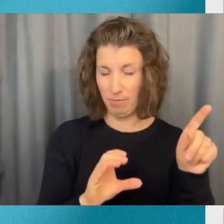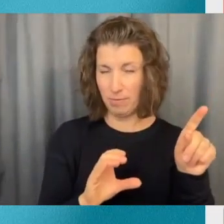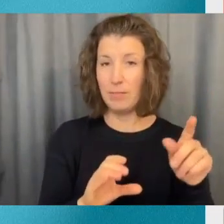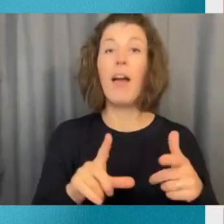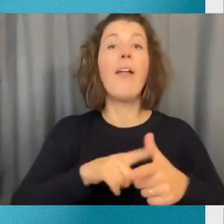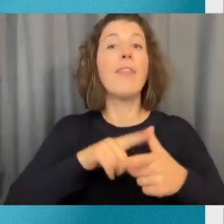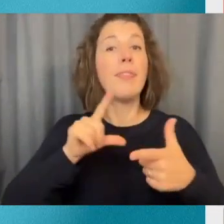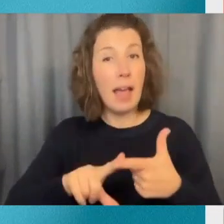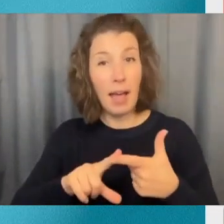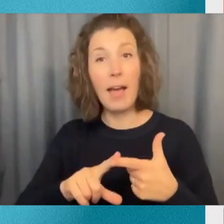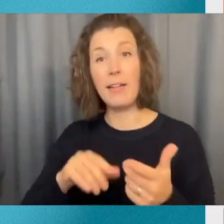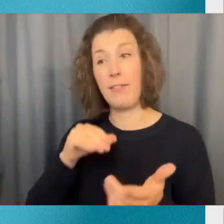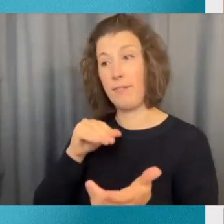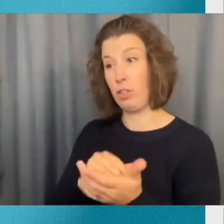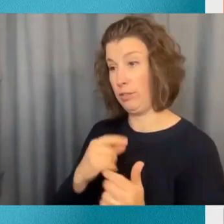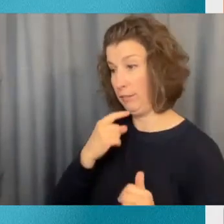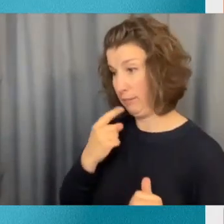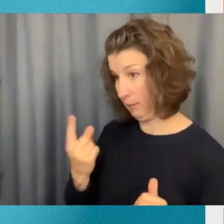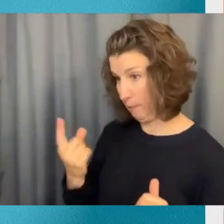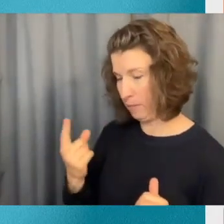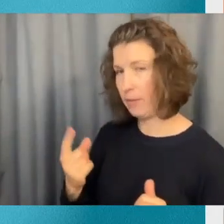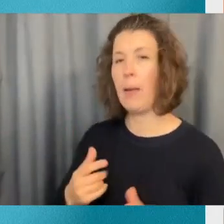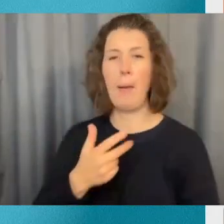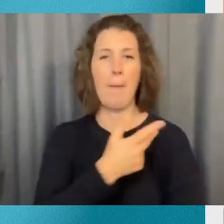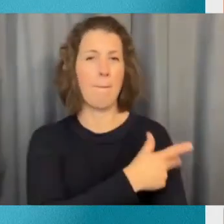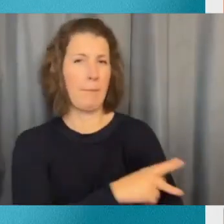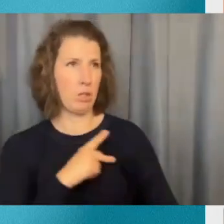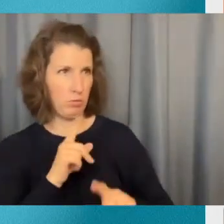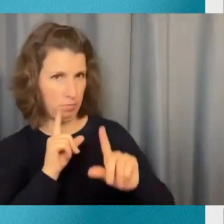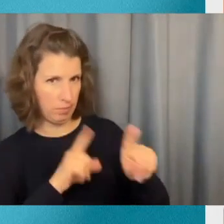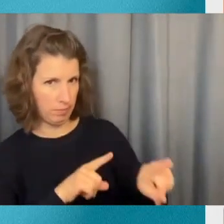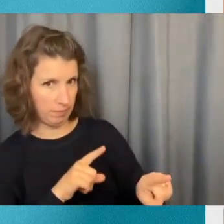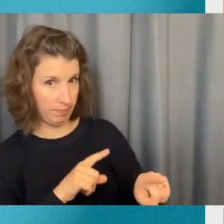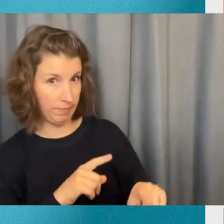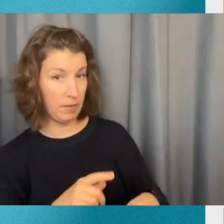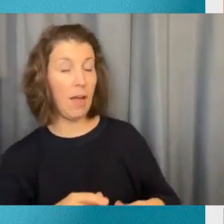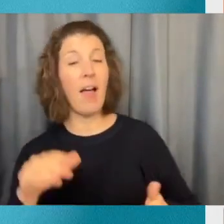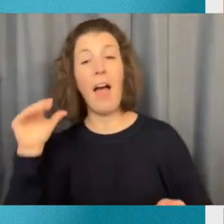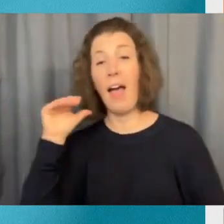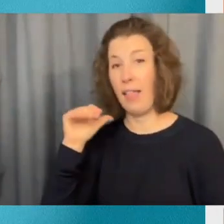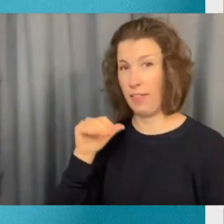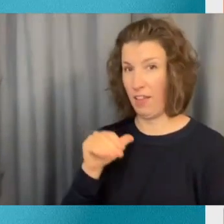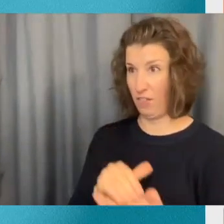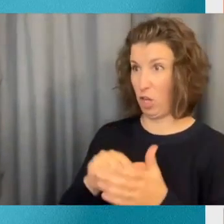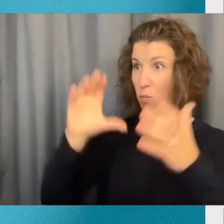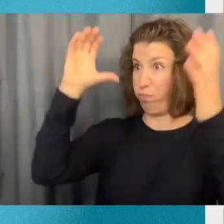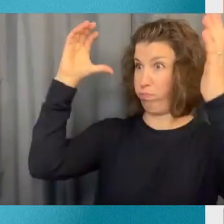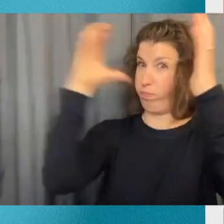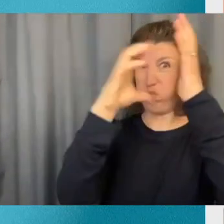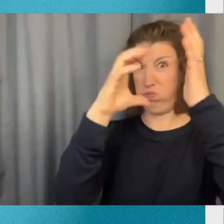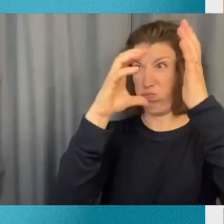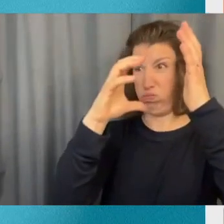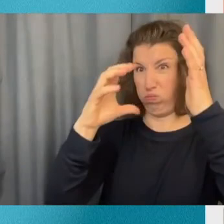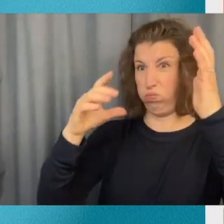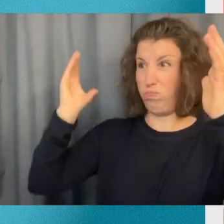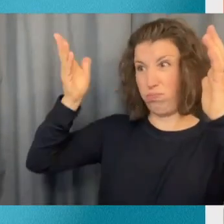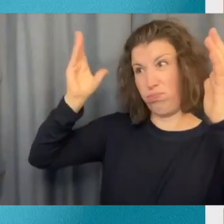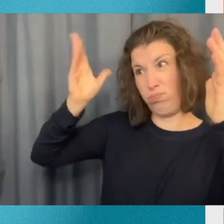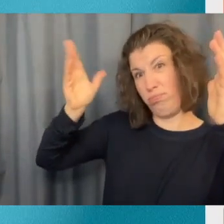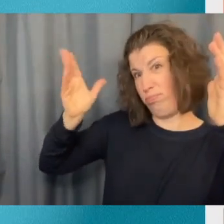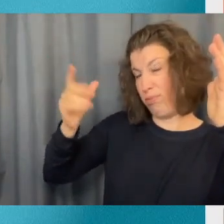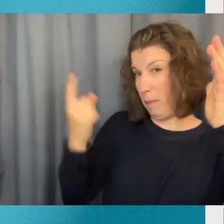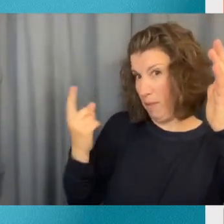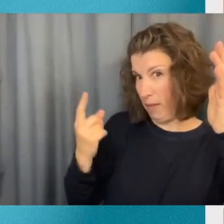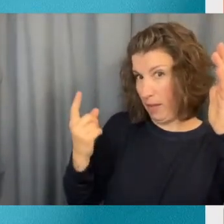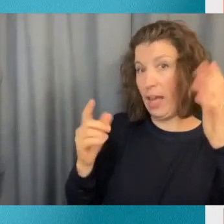physician says something else and the patient responds. Then the physician says a lot of something again, and is handing,